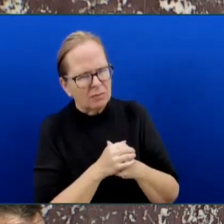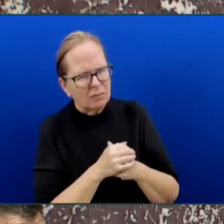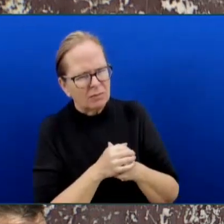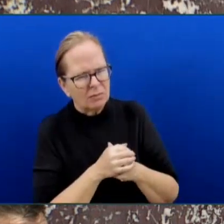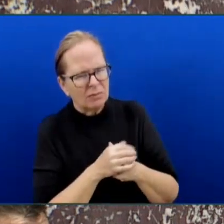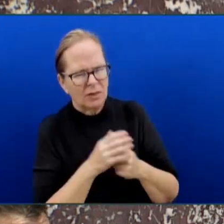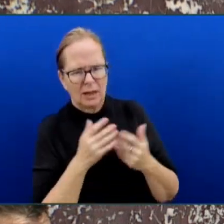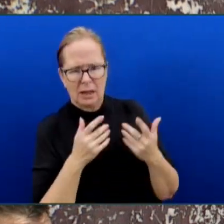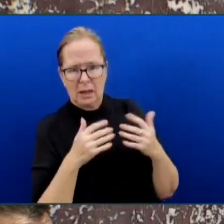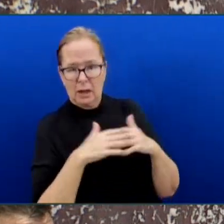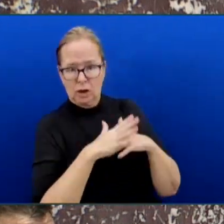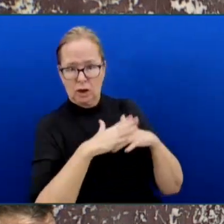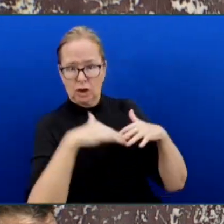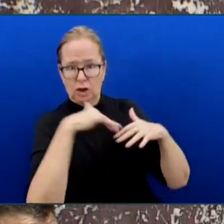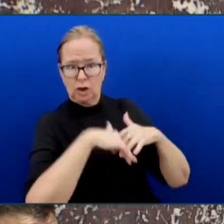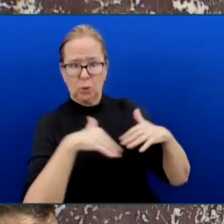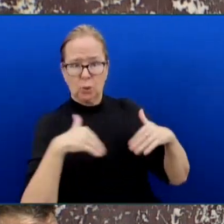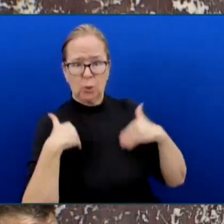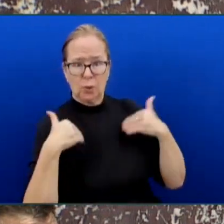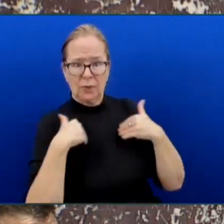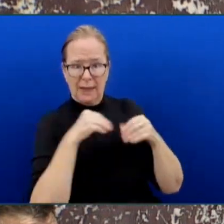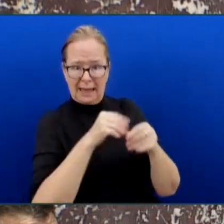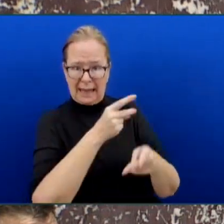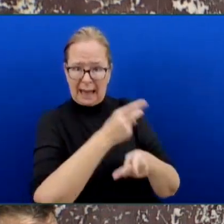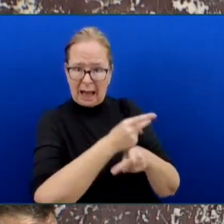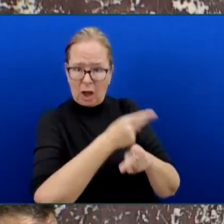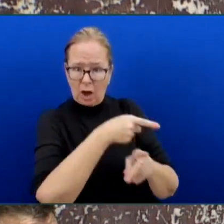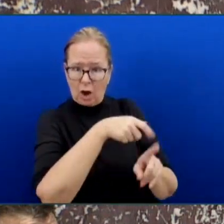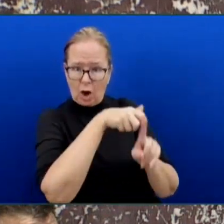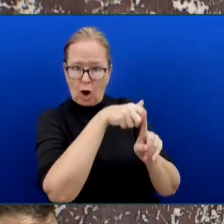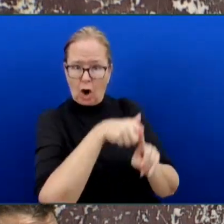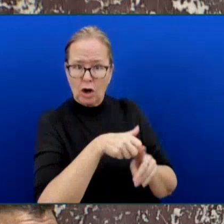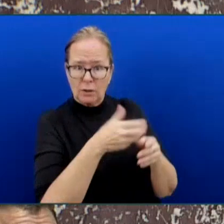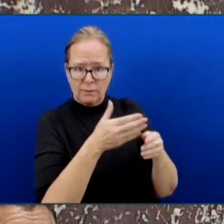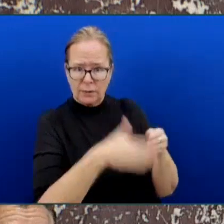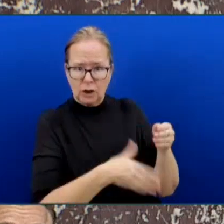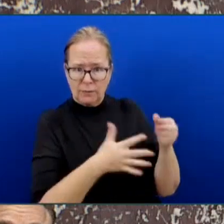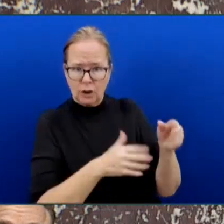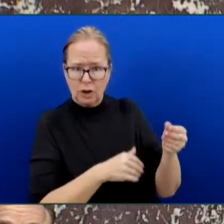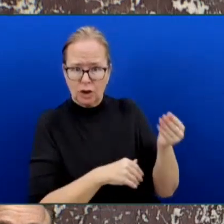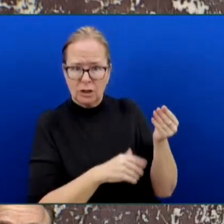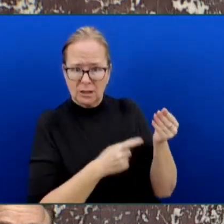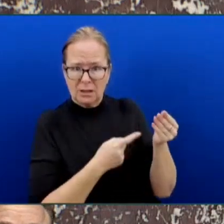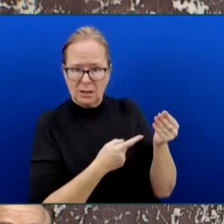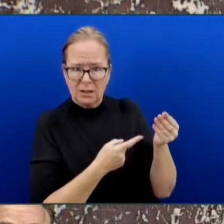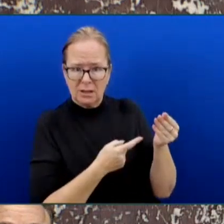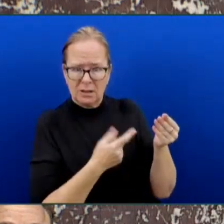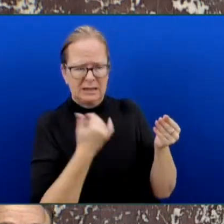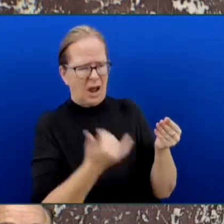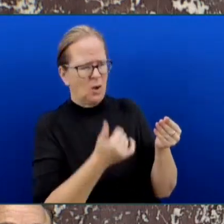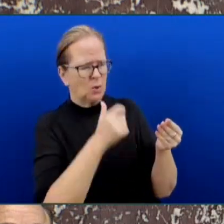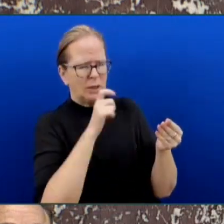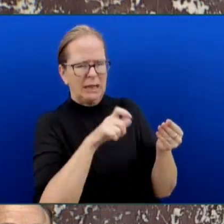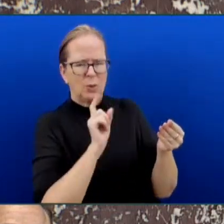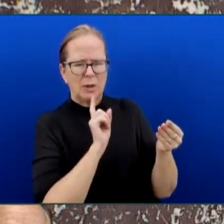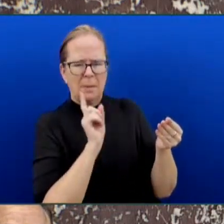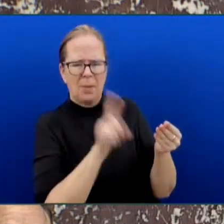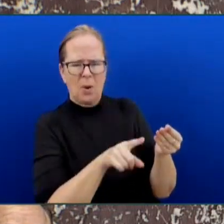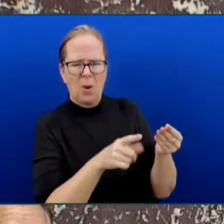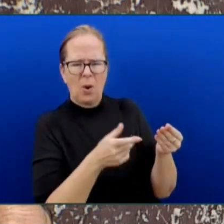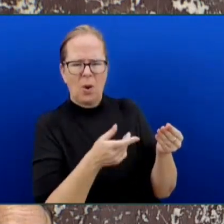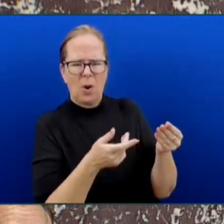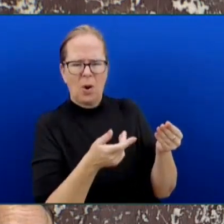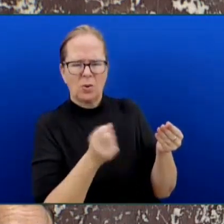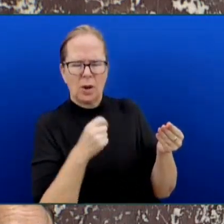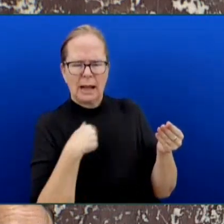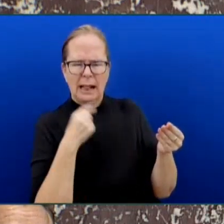care. It's troubling because the government does obviously control the committee with the numbers, and despite pleas from